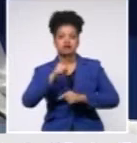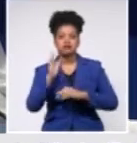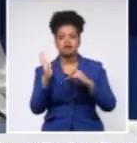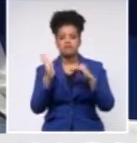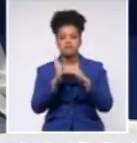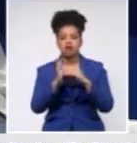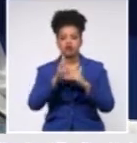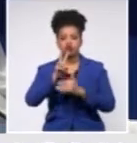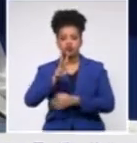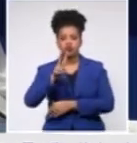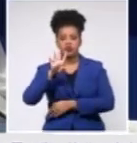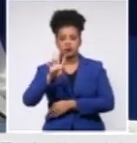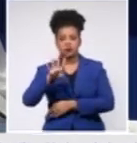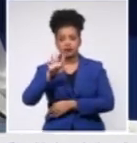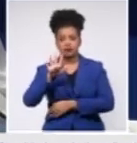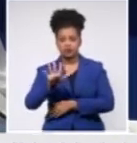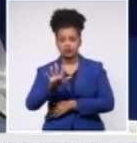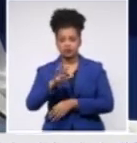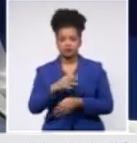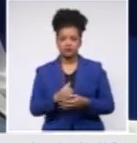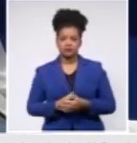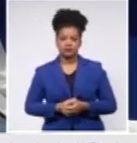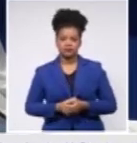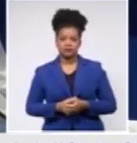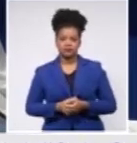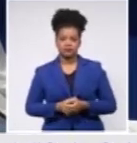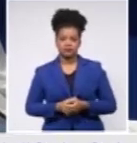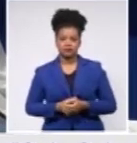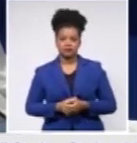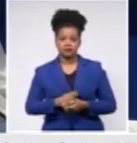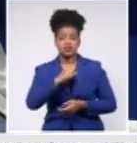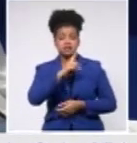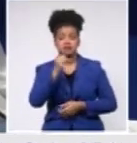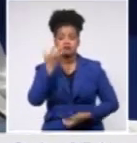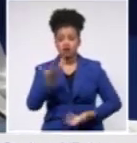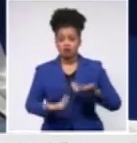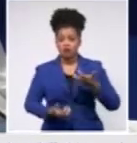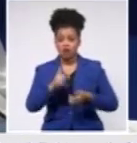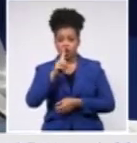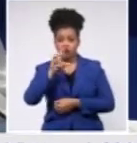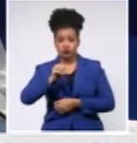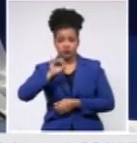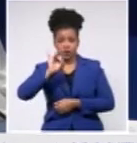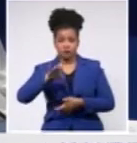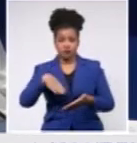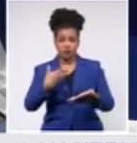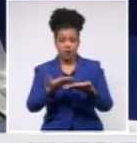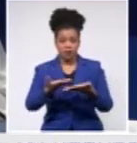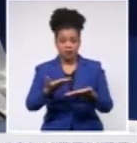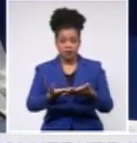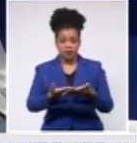1,747, Mayabeque, 178, Matanzas,